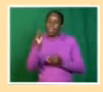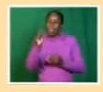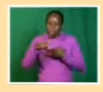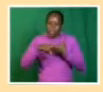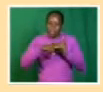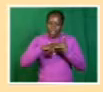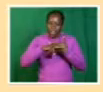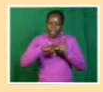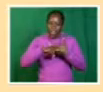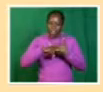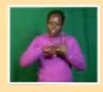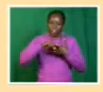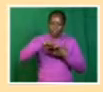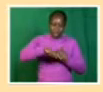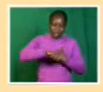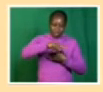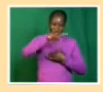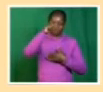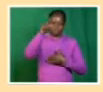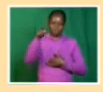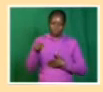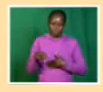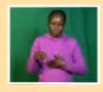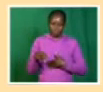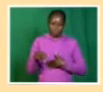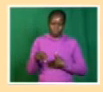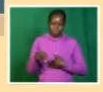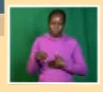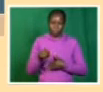concave down. Okay.